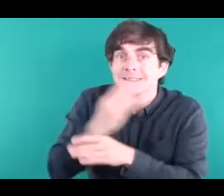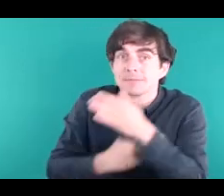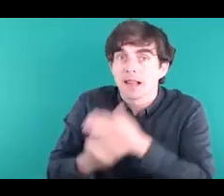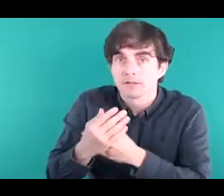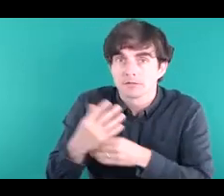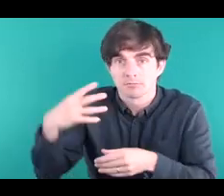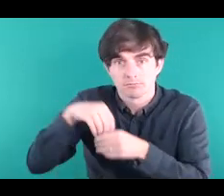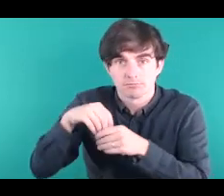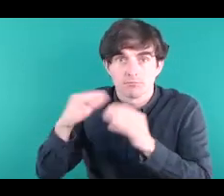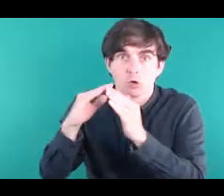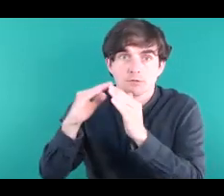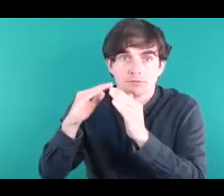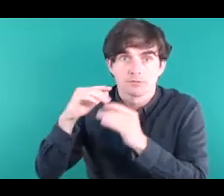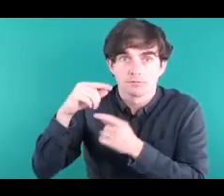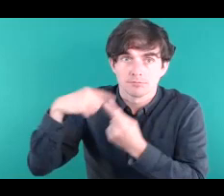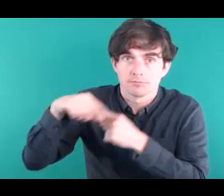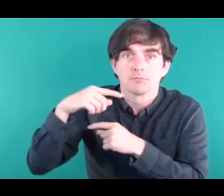So we know